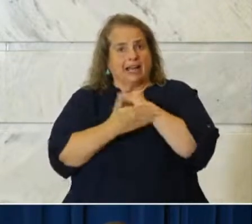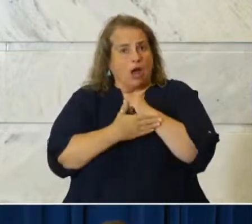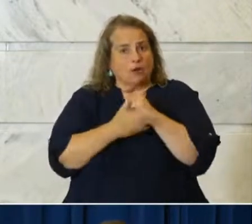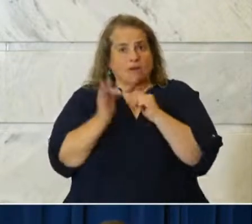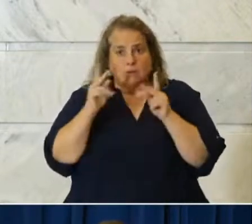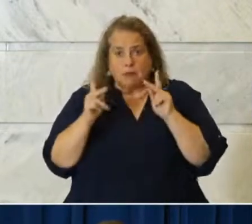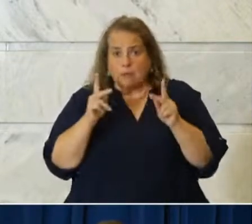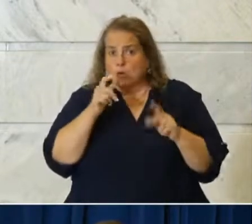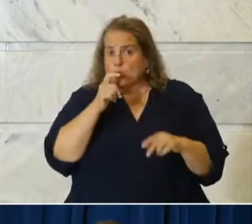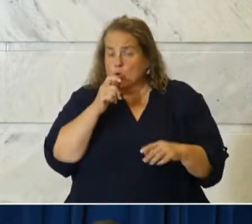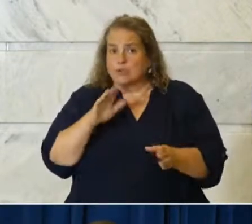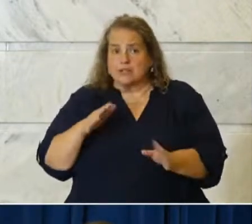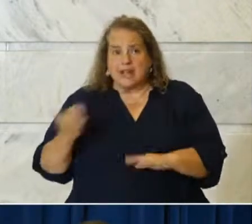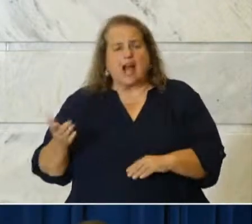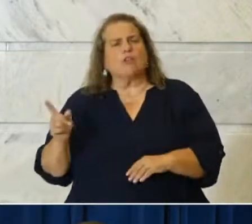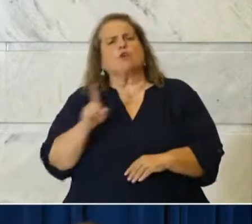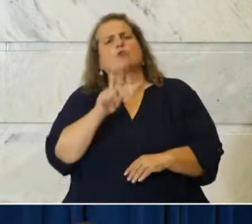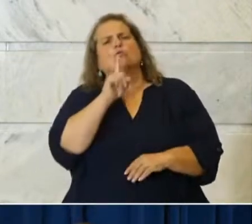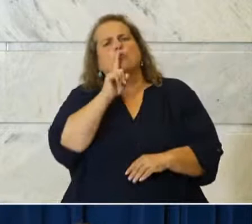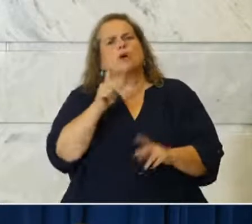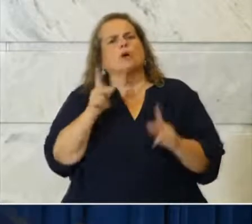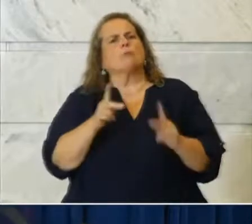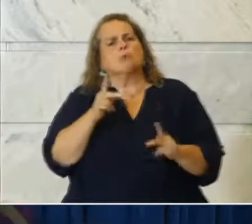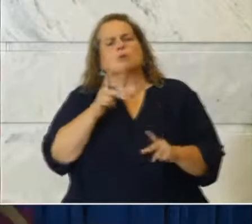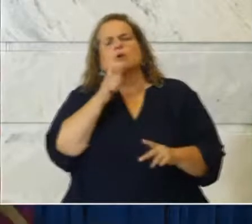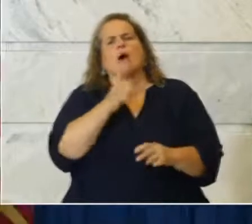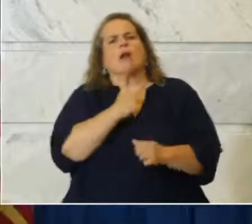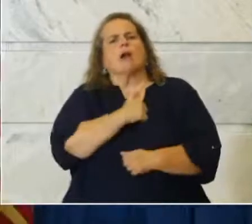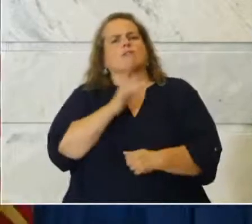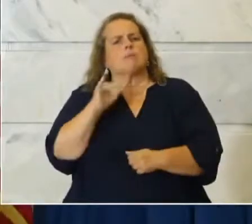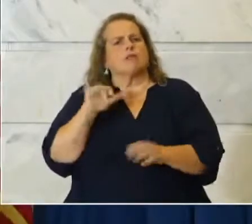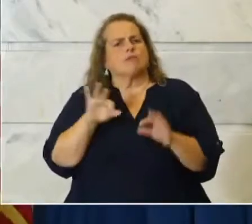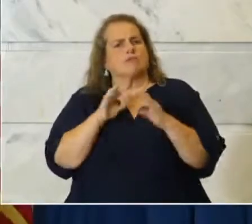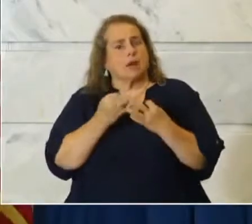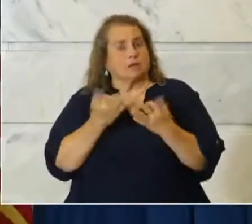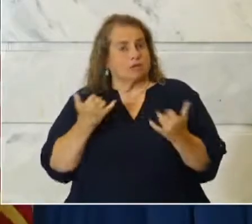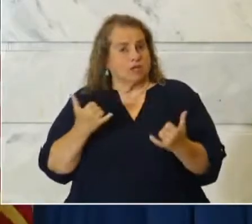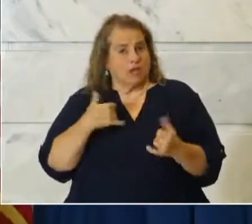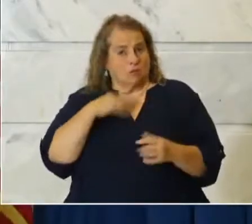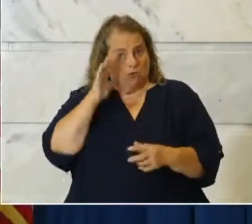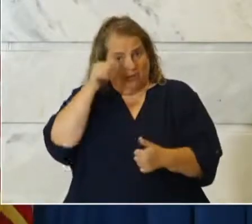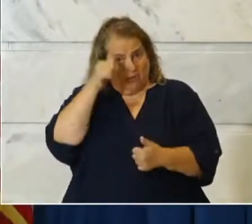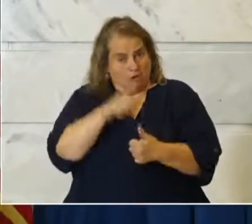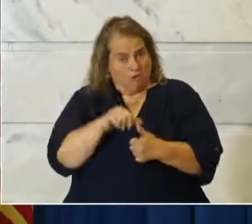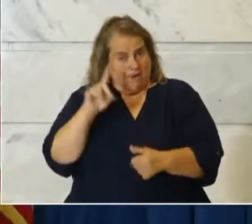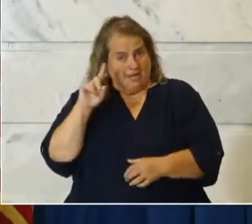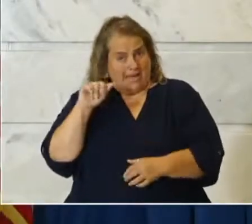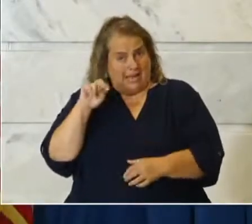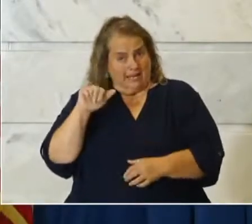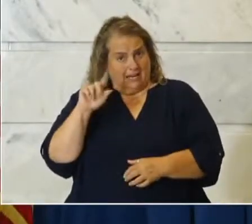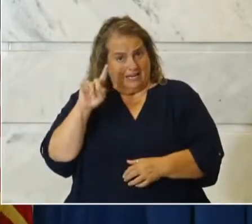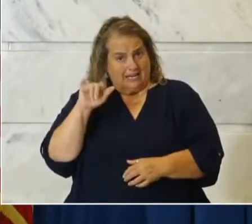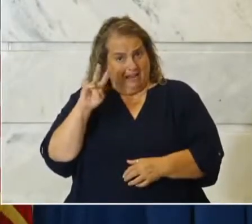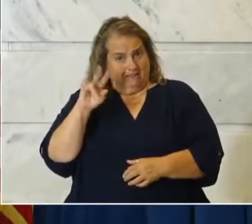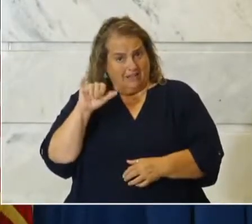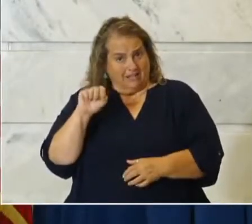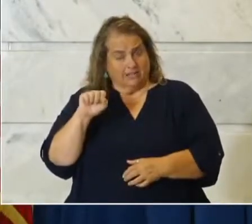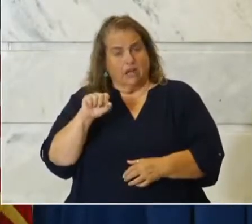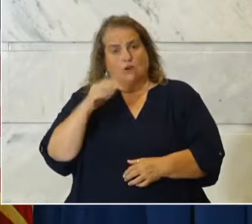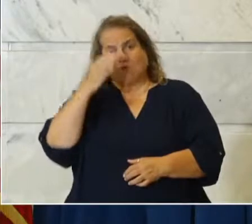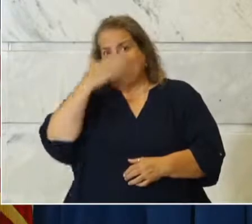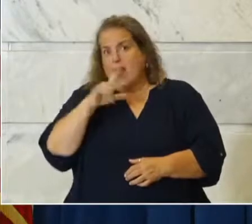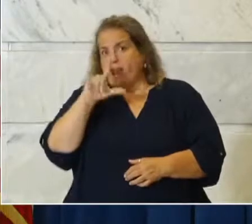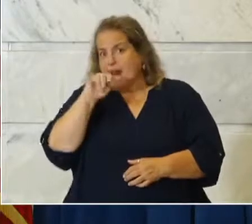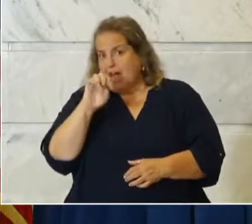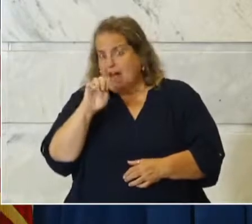real individuals that are loved by their families. So today we're going to remember Dana Davis, a frontline healthcare worker at Baptist